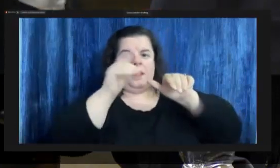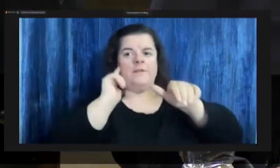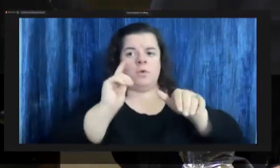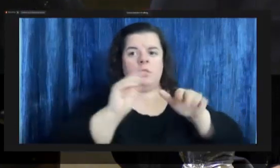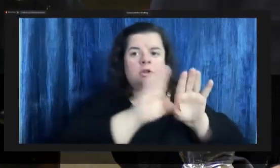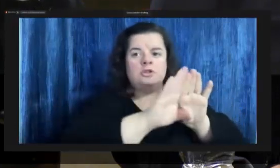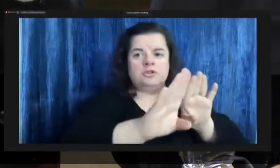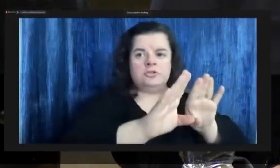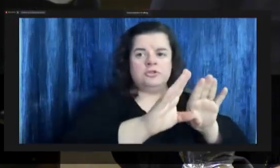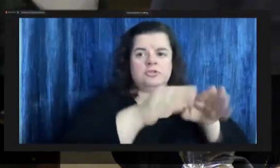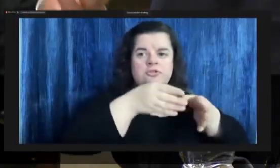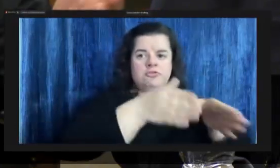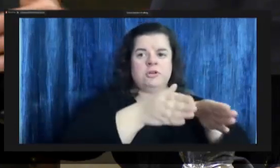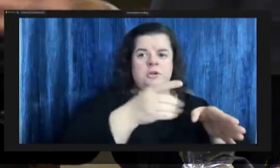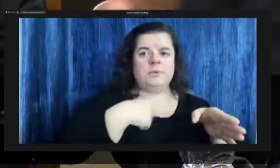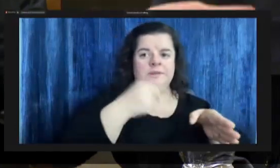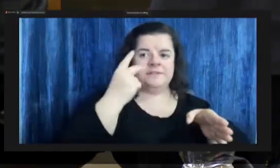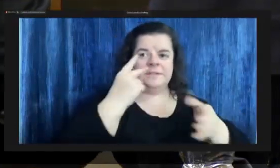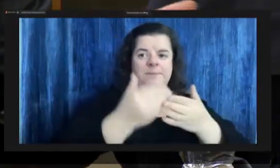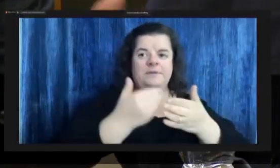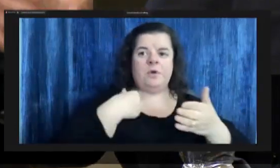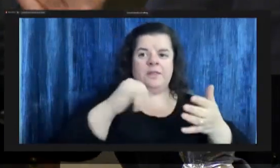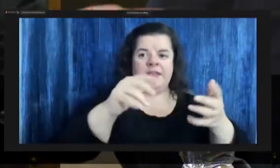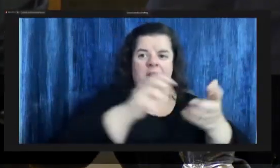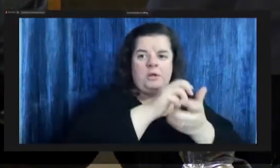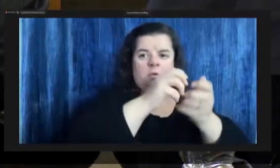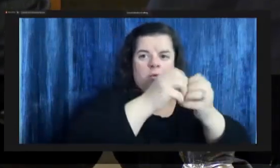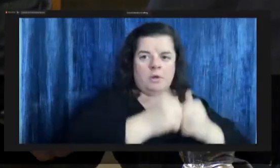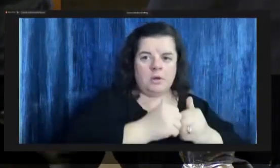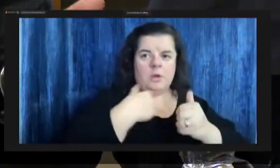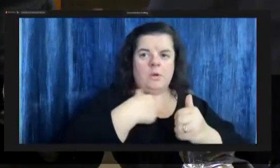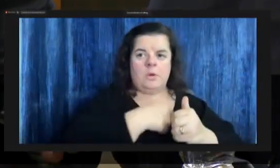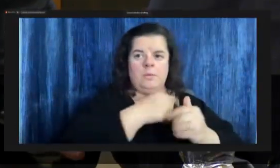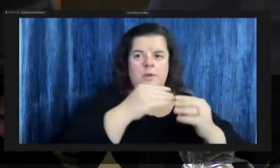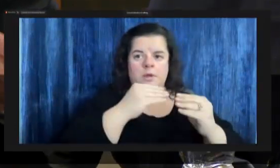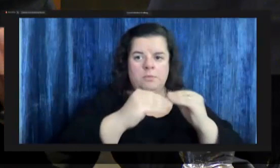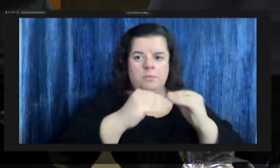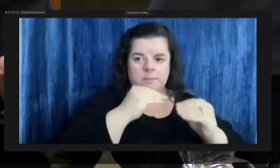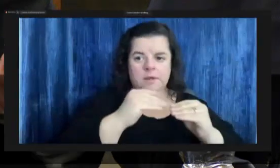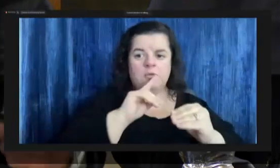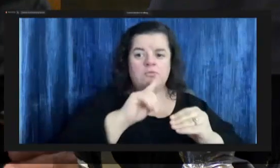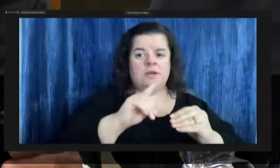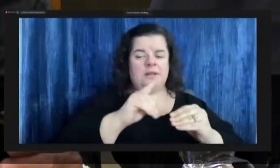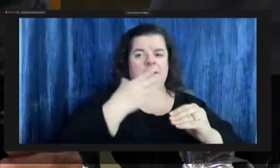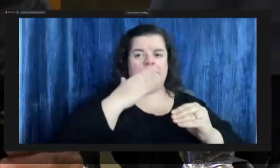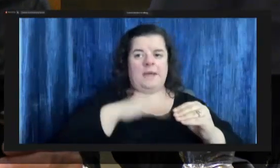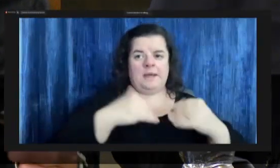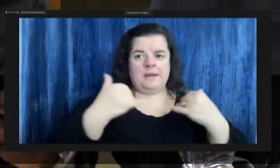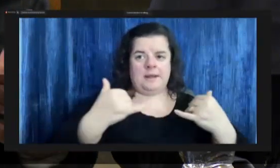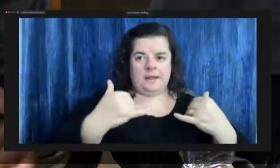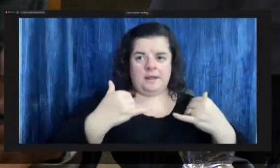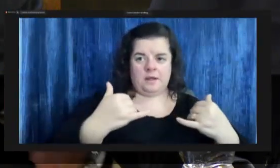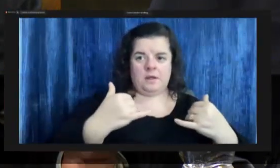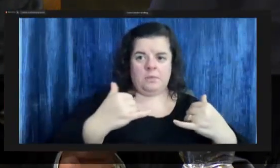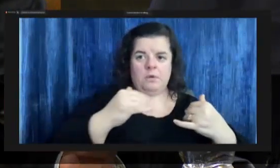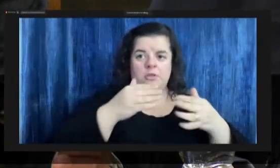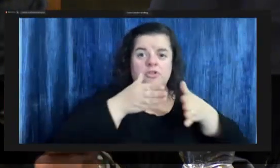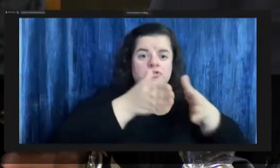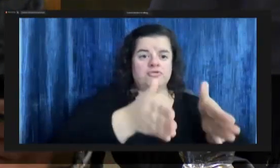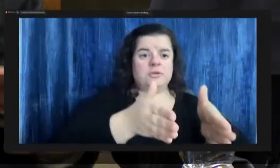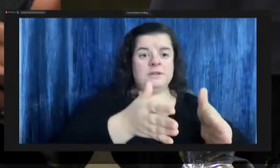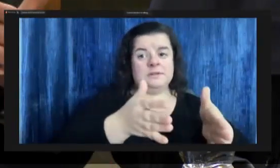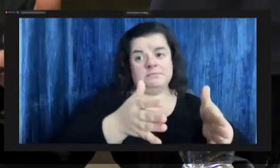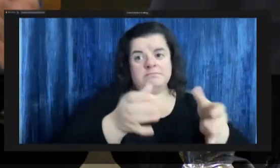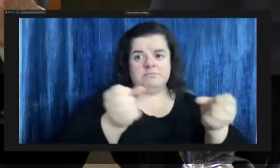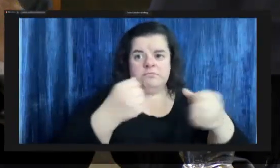metal, we've suffered this before. It rotted once we repaired. It's really rotted now. The street's in danger of collapse. For us to go out, it